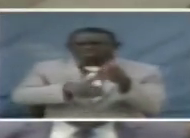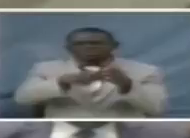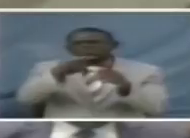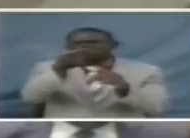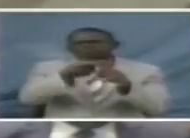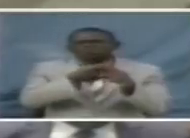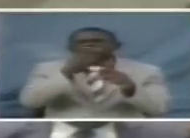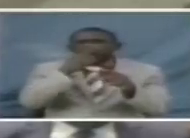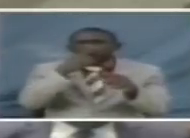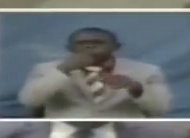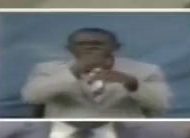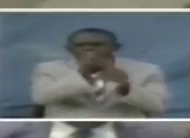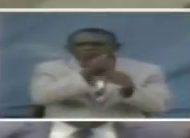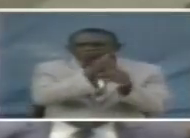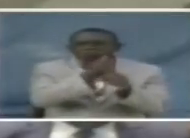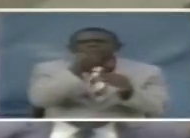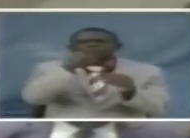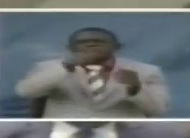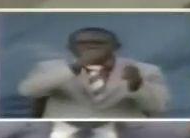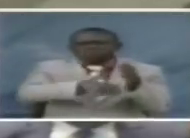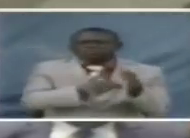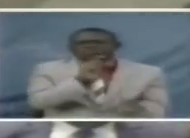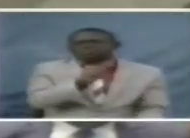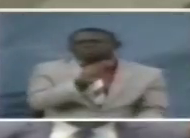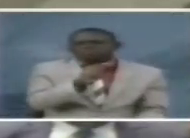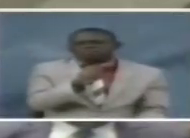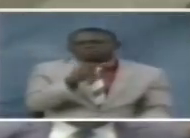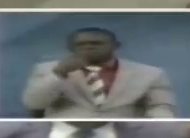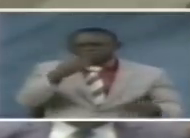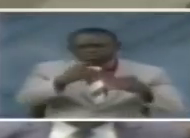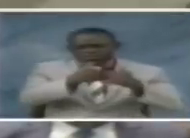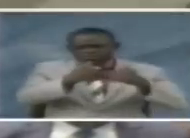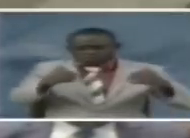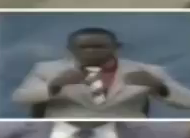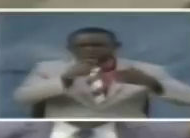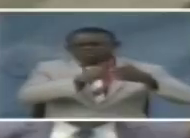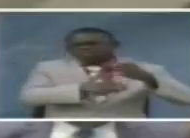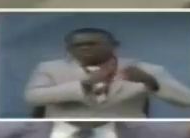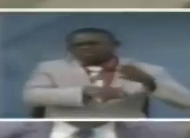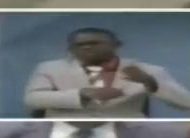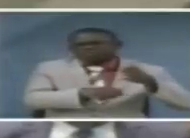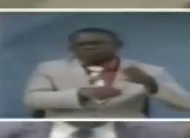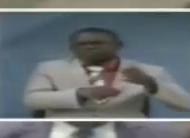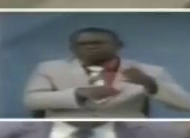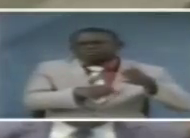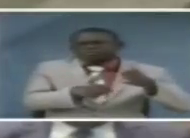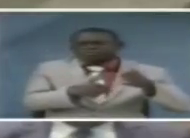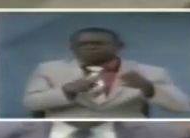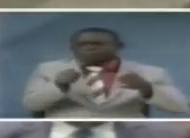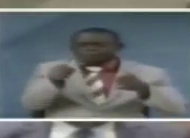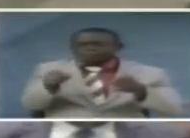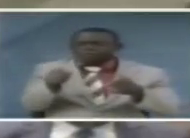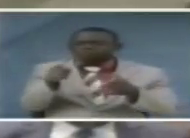to introduce specific excise duty on manufactured tobacco, provided for a separate